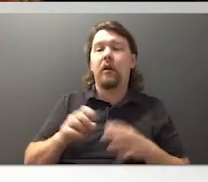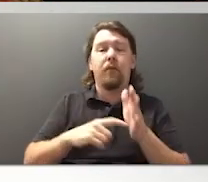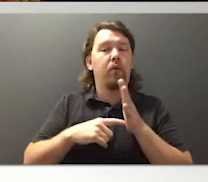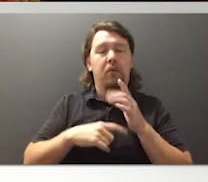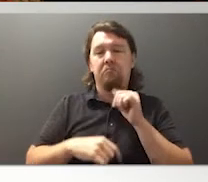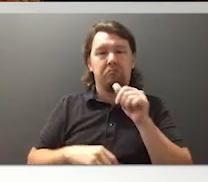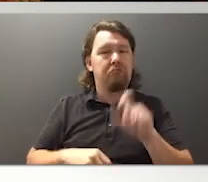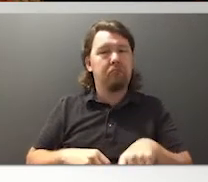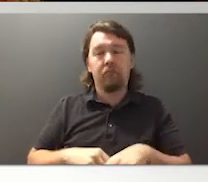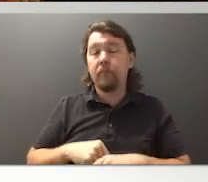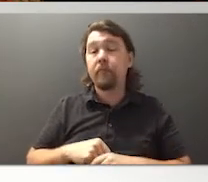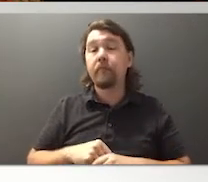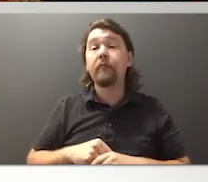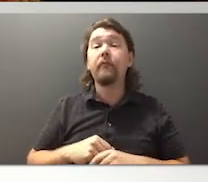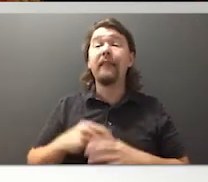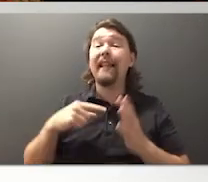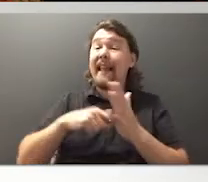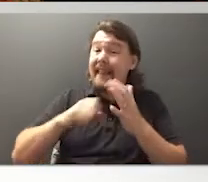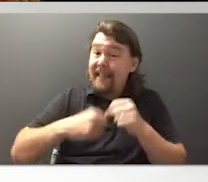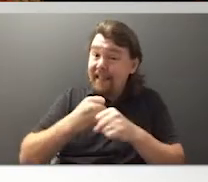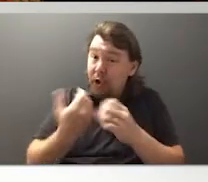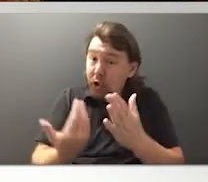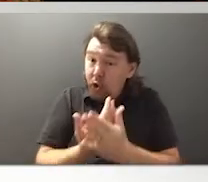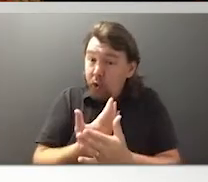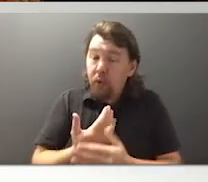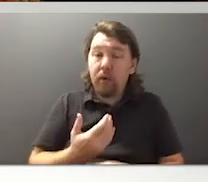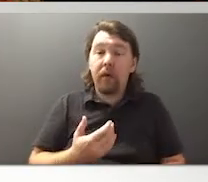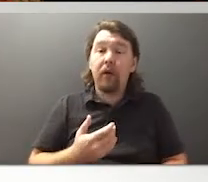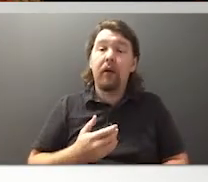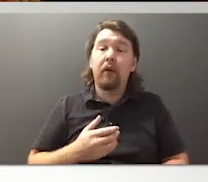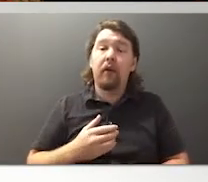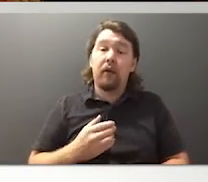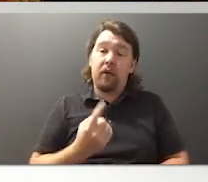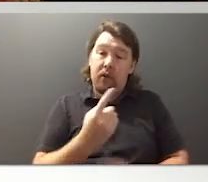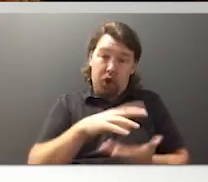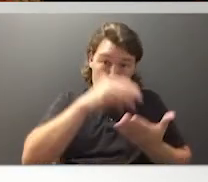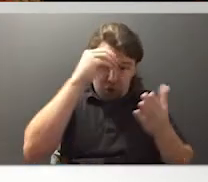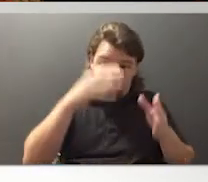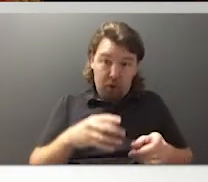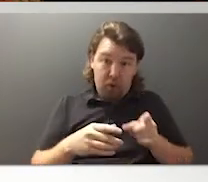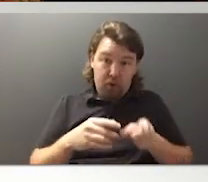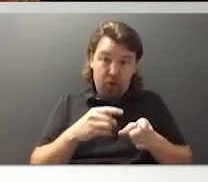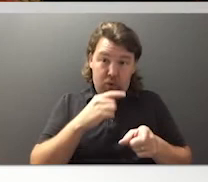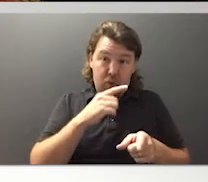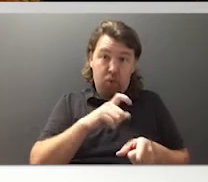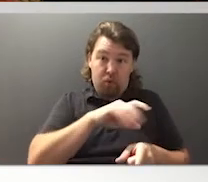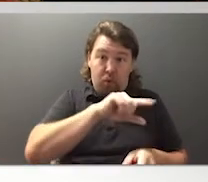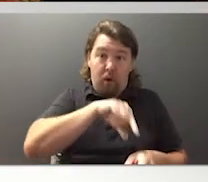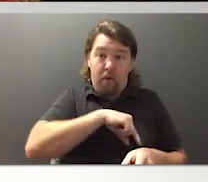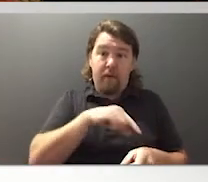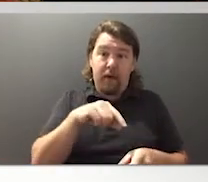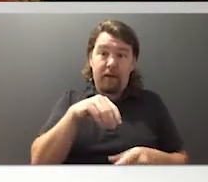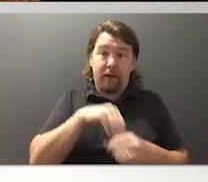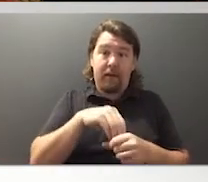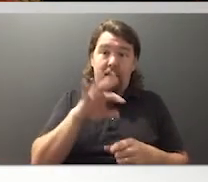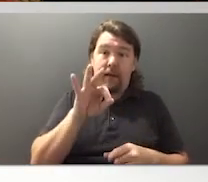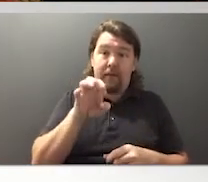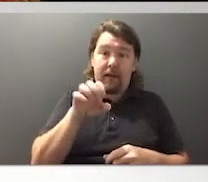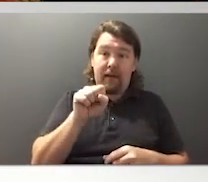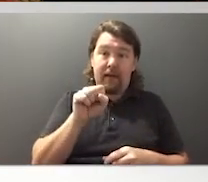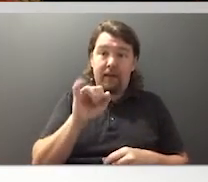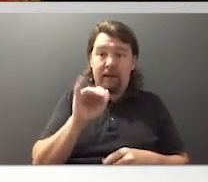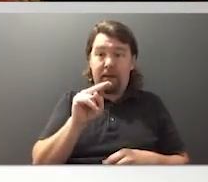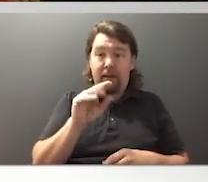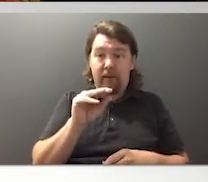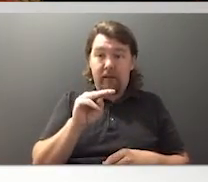New this year, a sibling of a student who is not only in the FES income base, because if one child qualifies